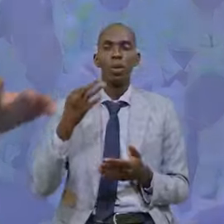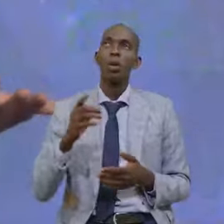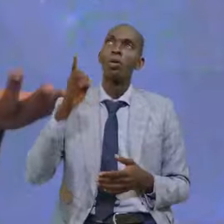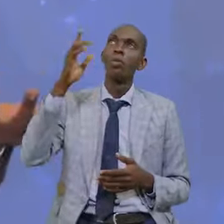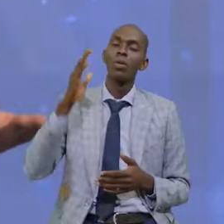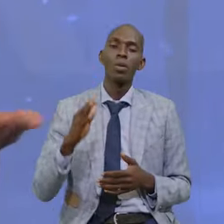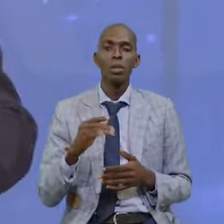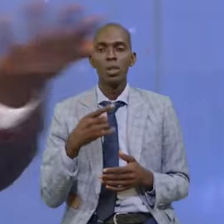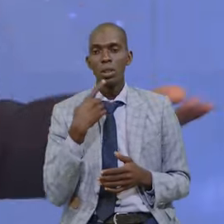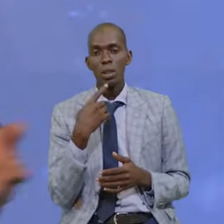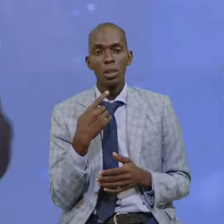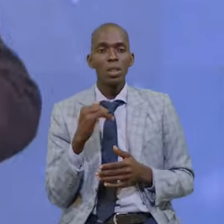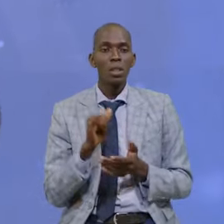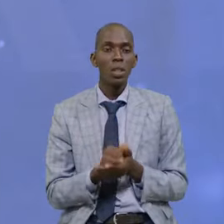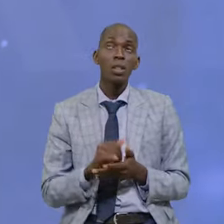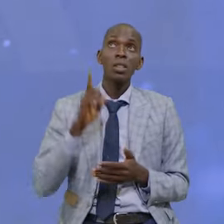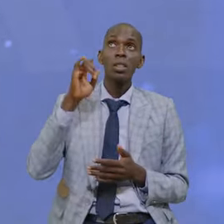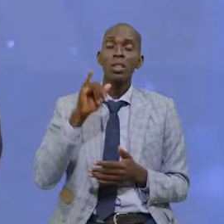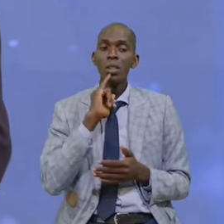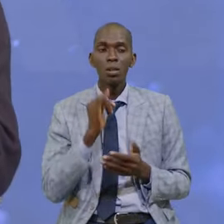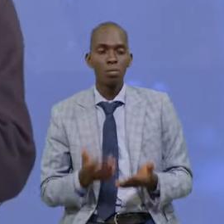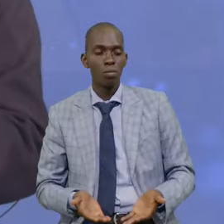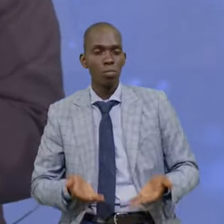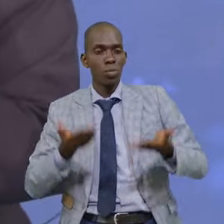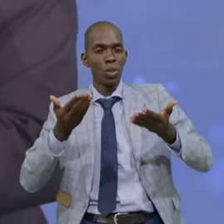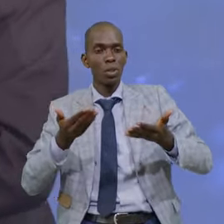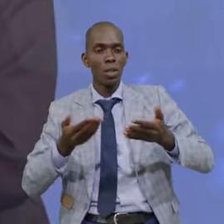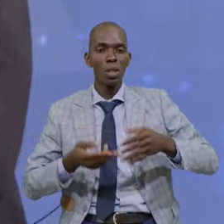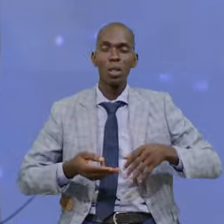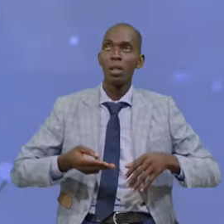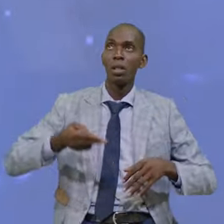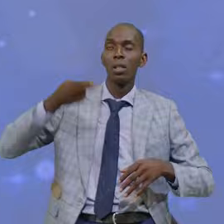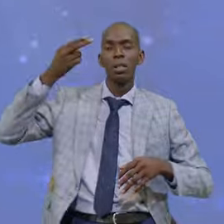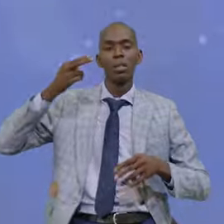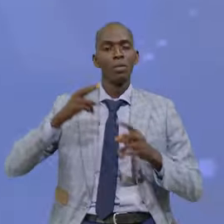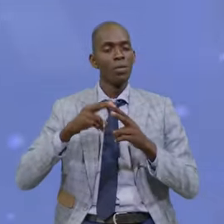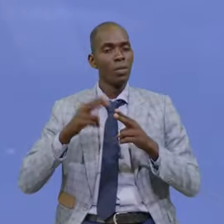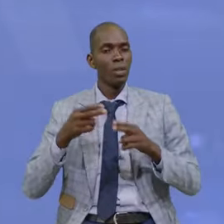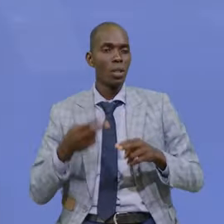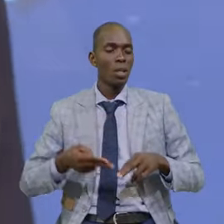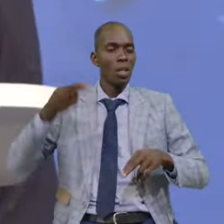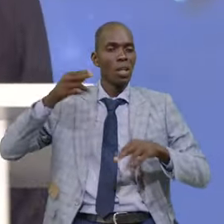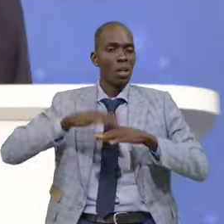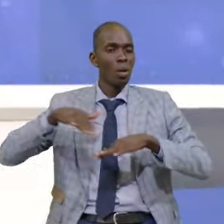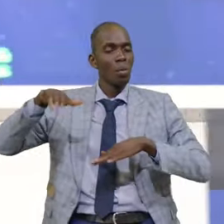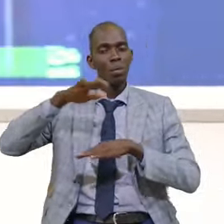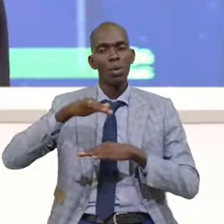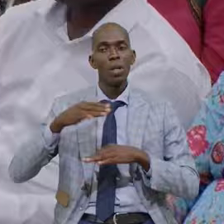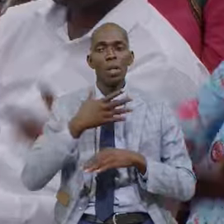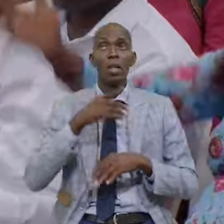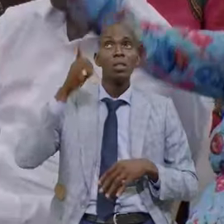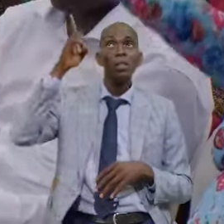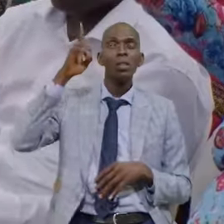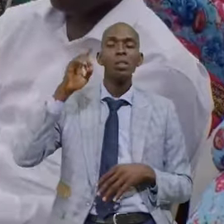He's exalted, extolled, very high. And he is the one who will lift you